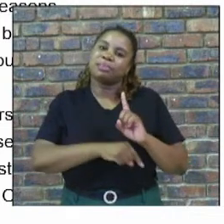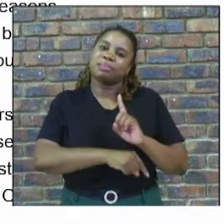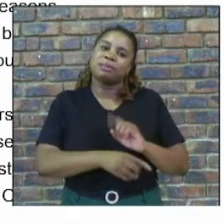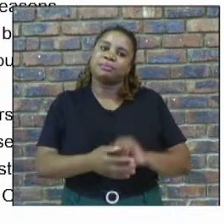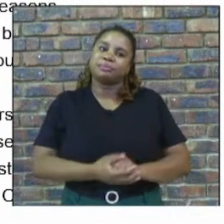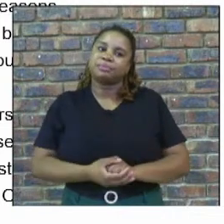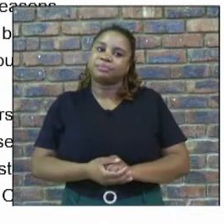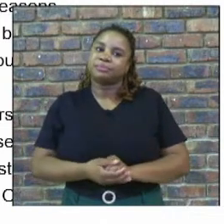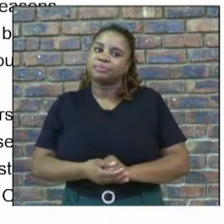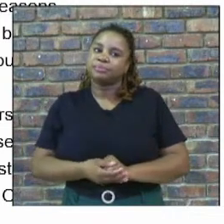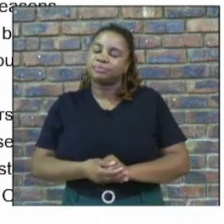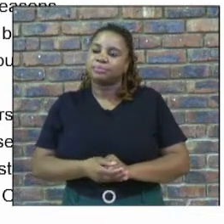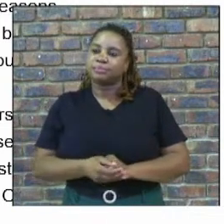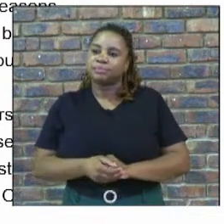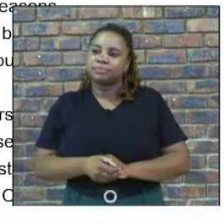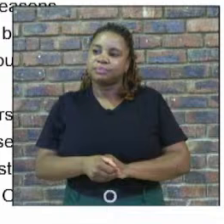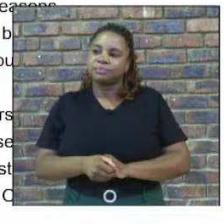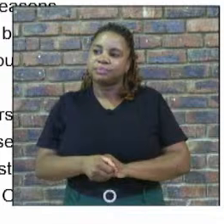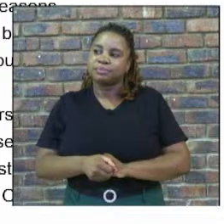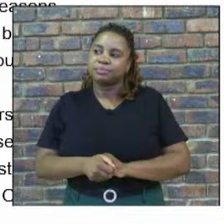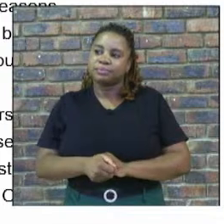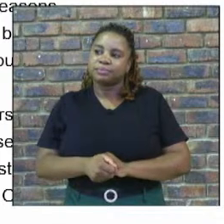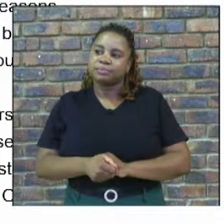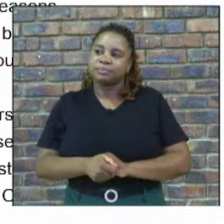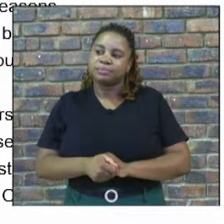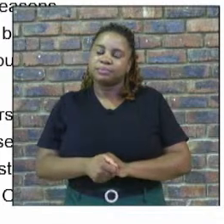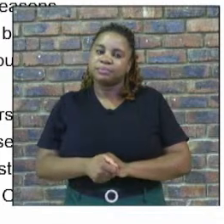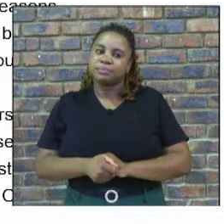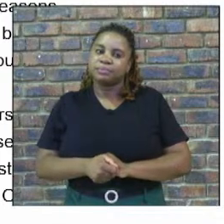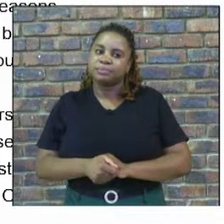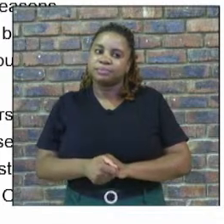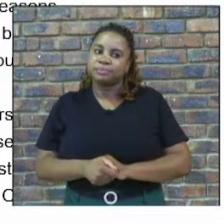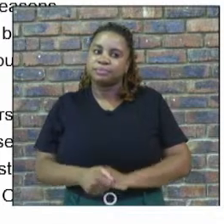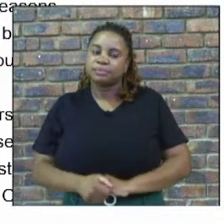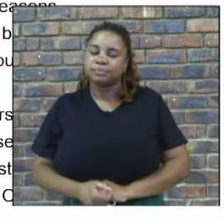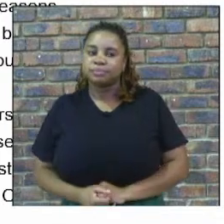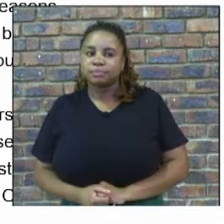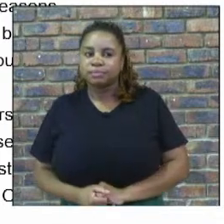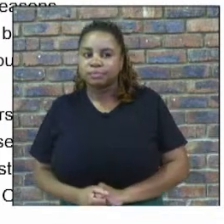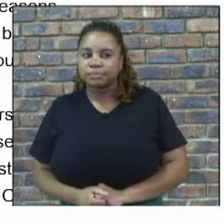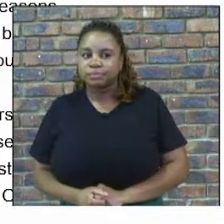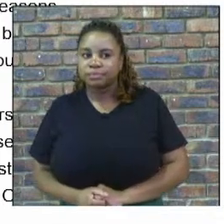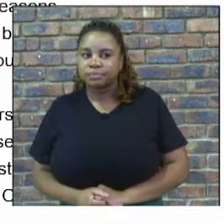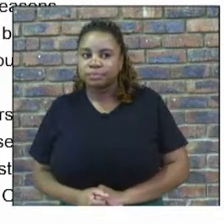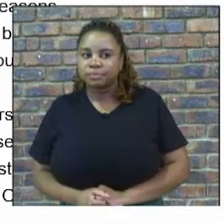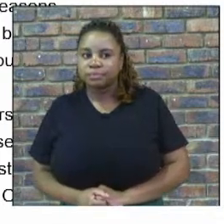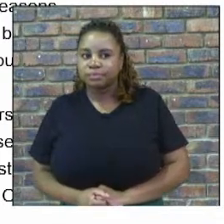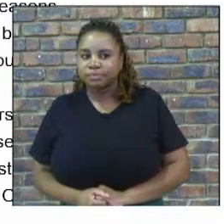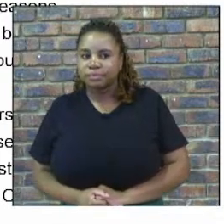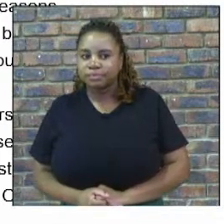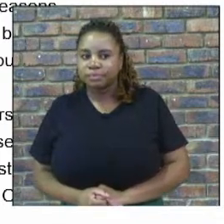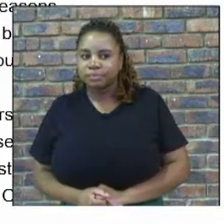still a prohibitive proposition for small enterprises. The process is cumbersome,